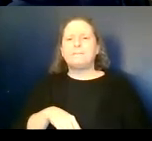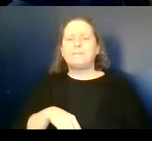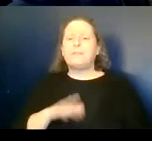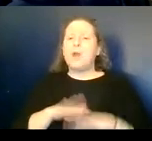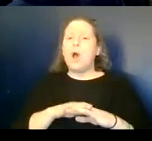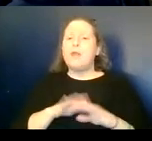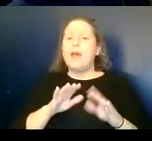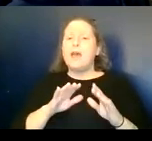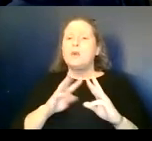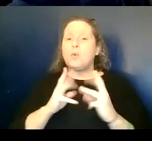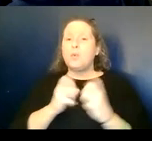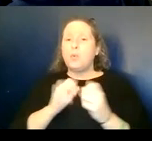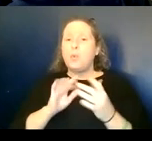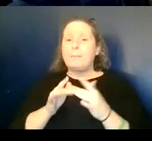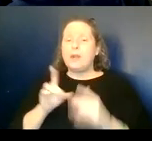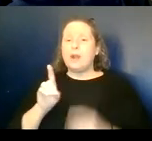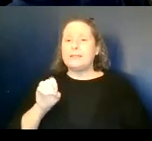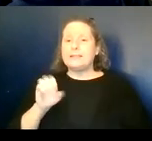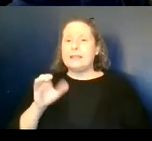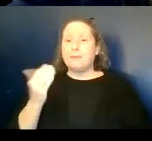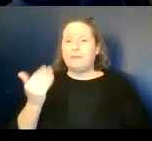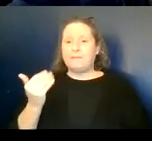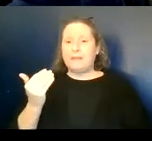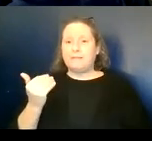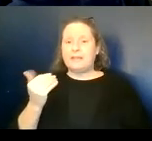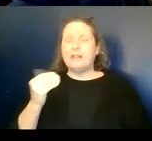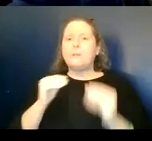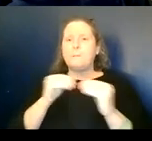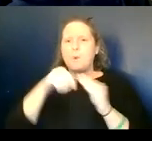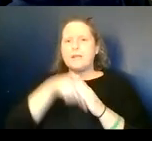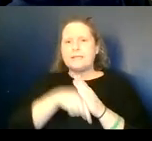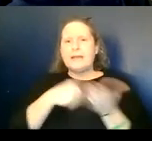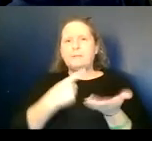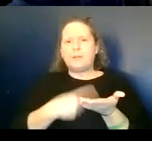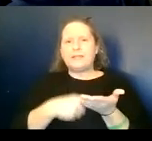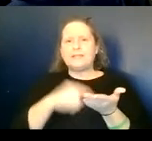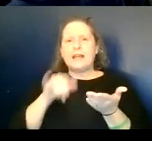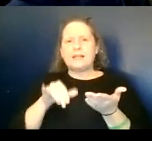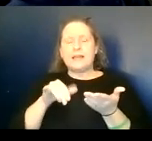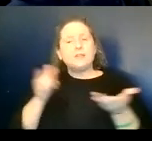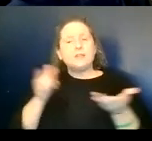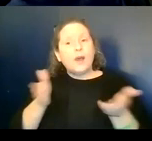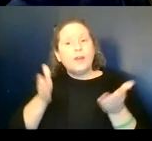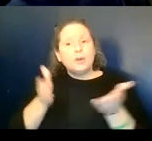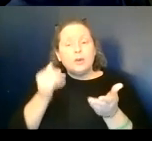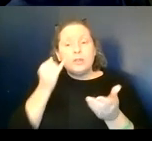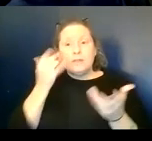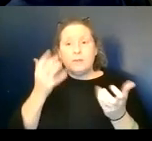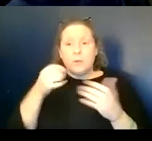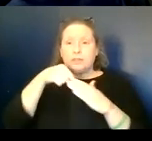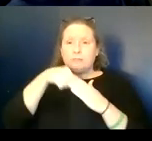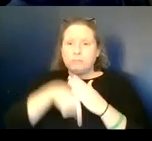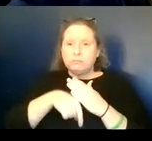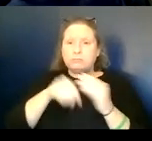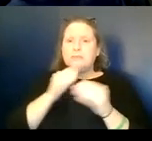webinar on December 15th. So I would encourage anyone who is wanting to dig deeper into some of these topics to come back for